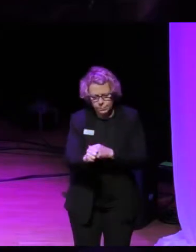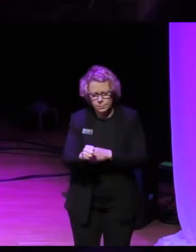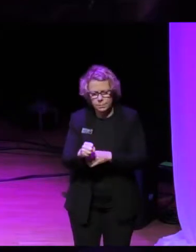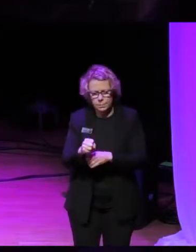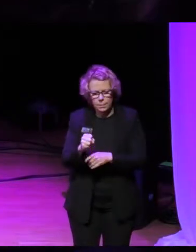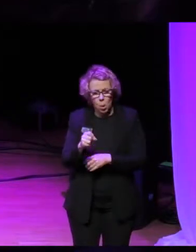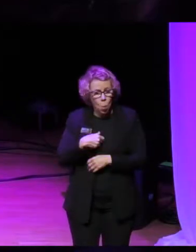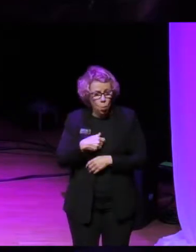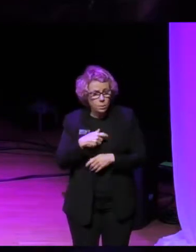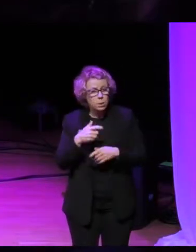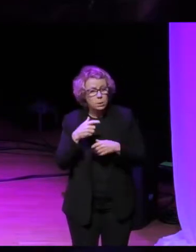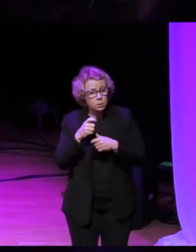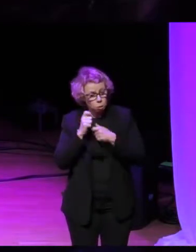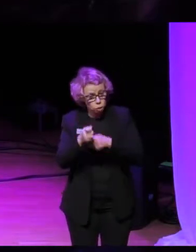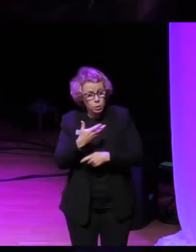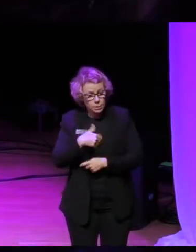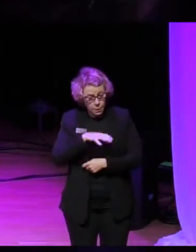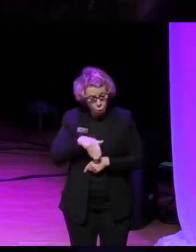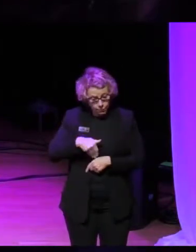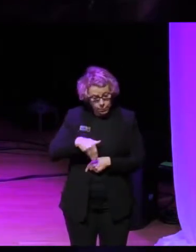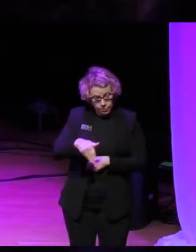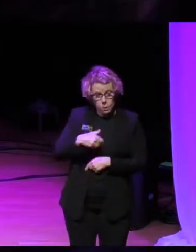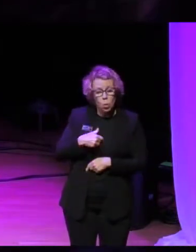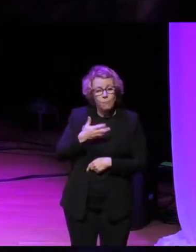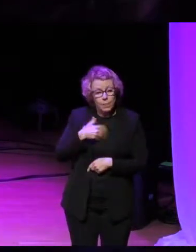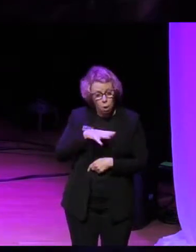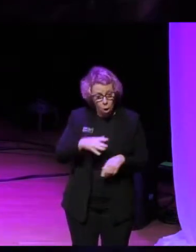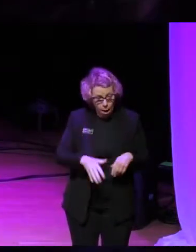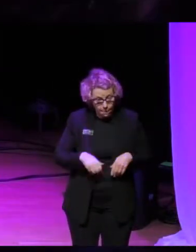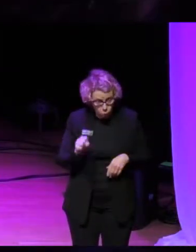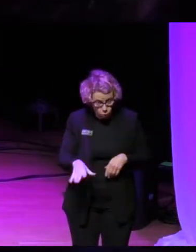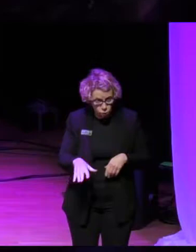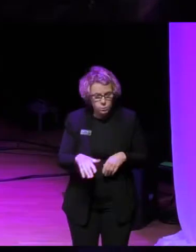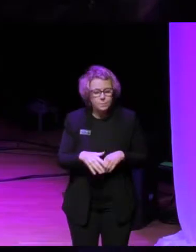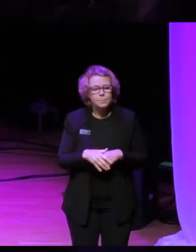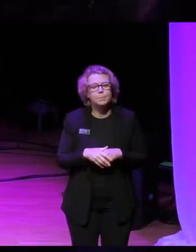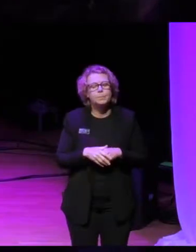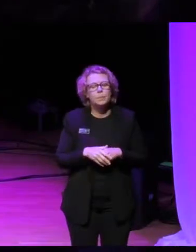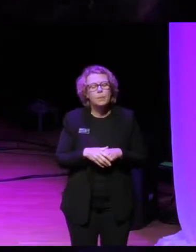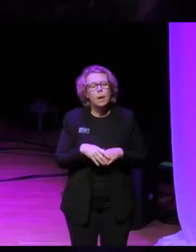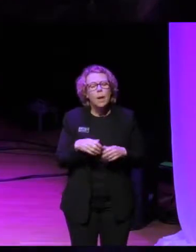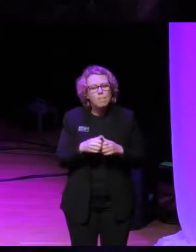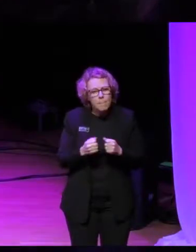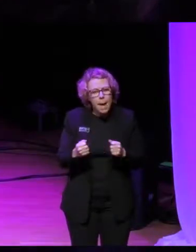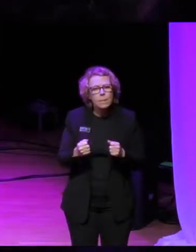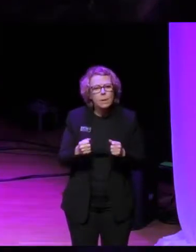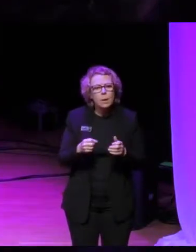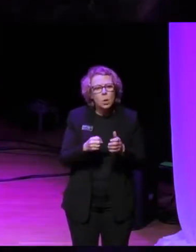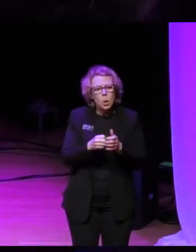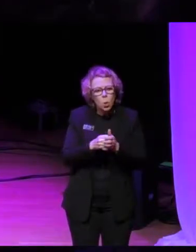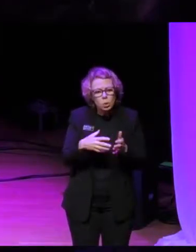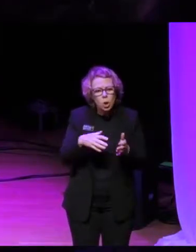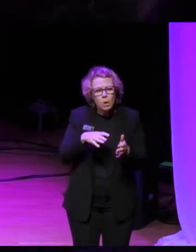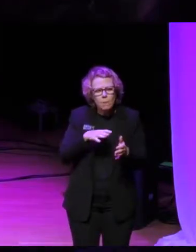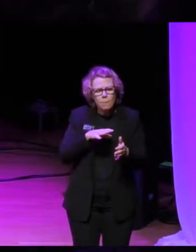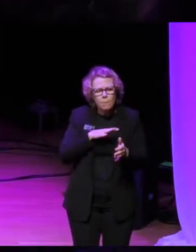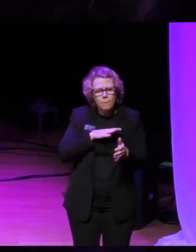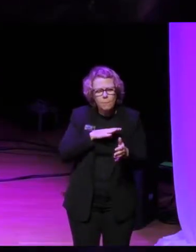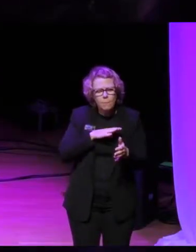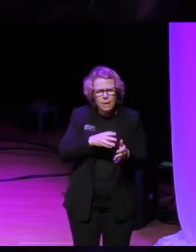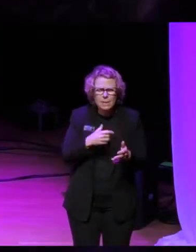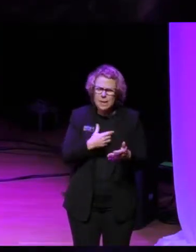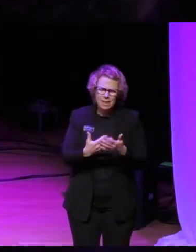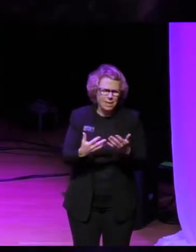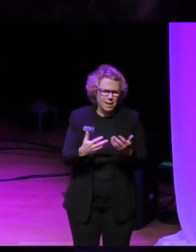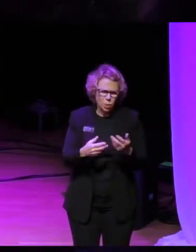abortion. She was pregnant, and because she was being held in not a government facility,